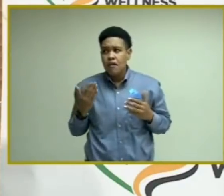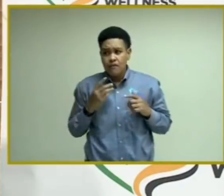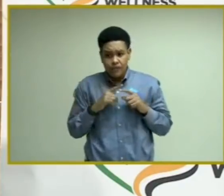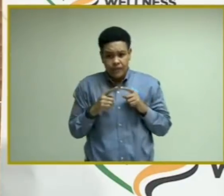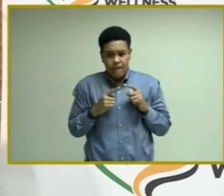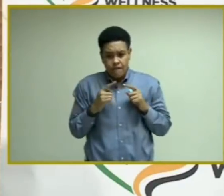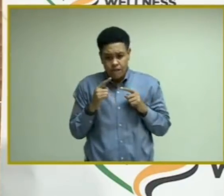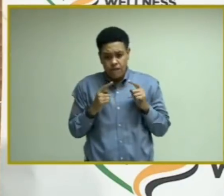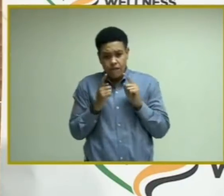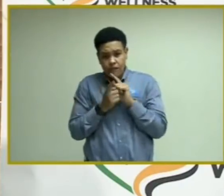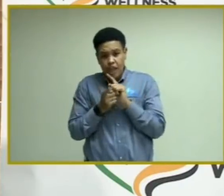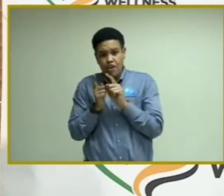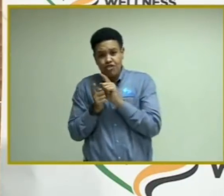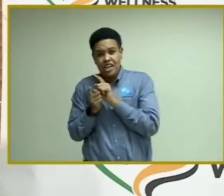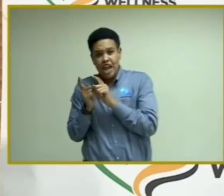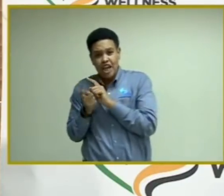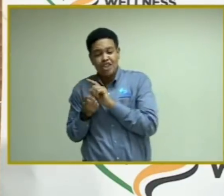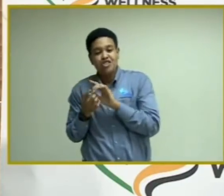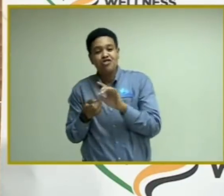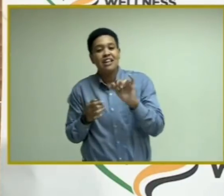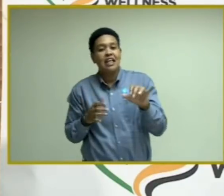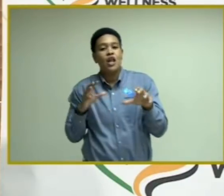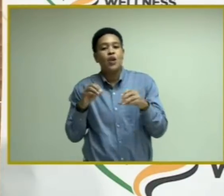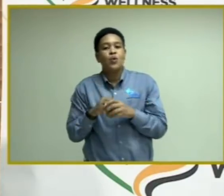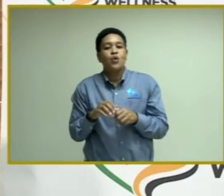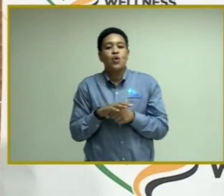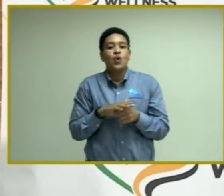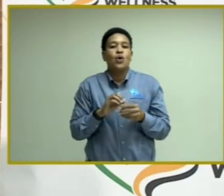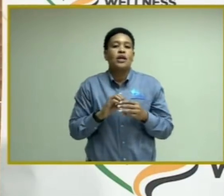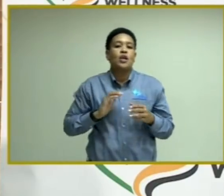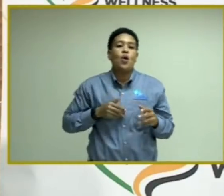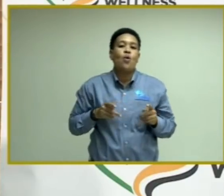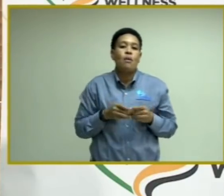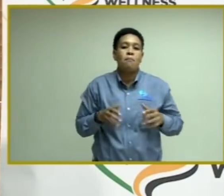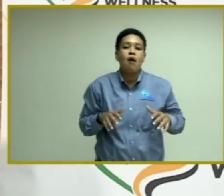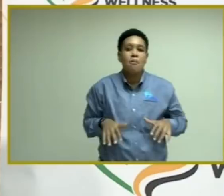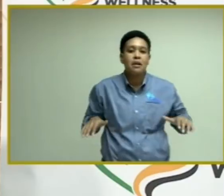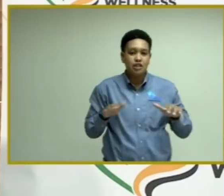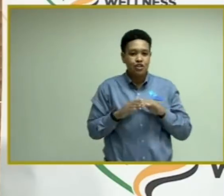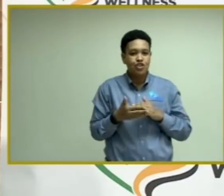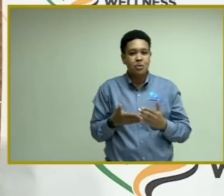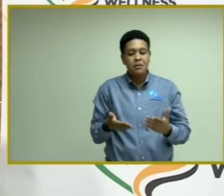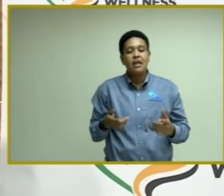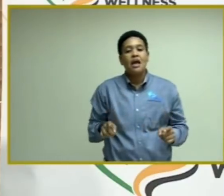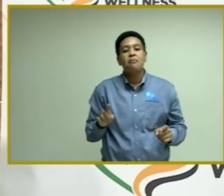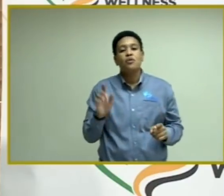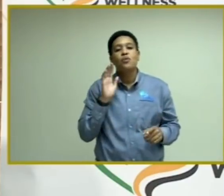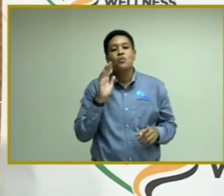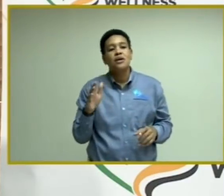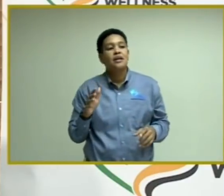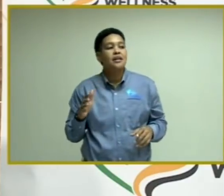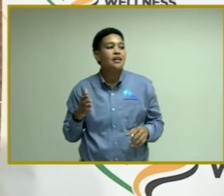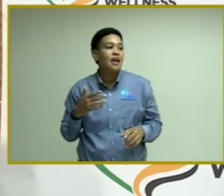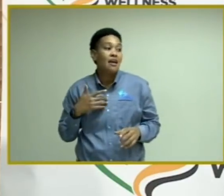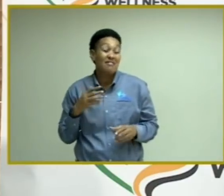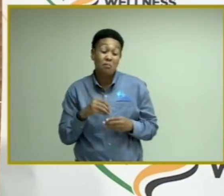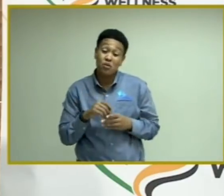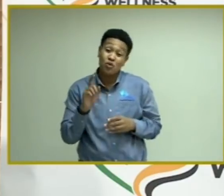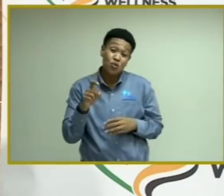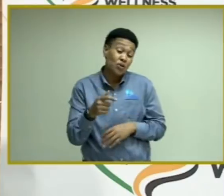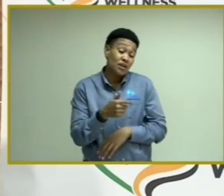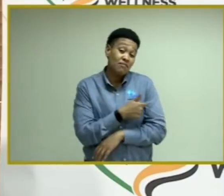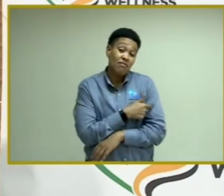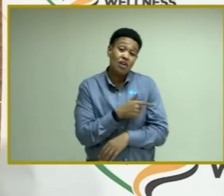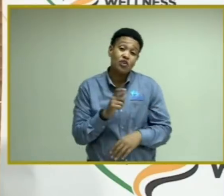variations of that, including locally in our own population. You're going to have a party should the vaccinated alone